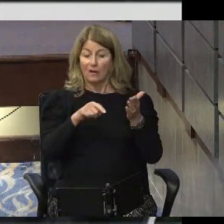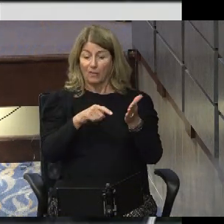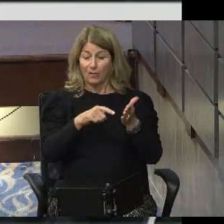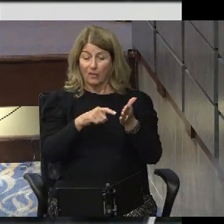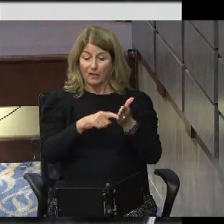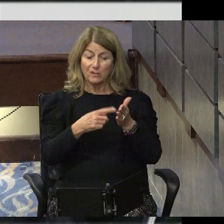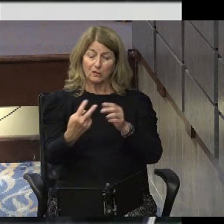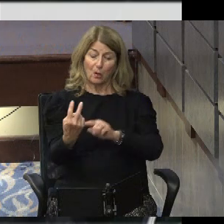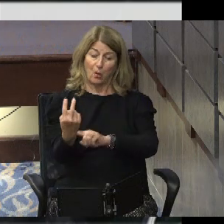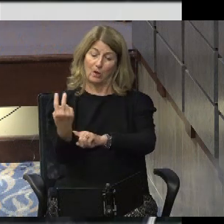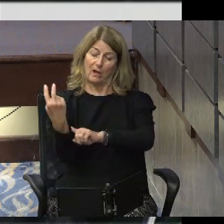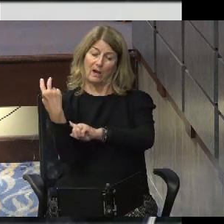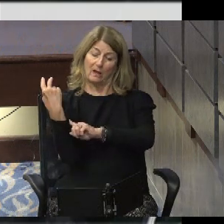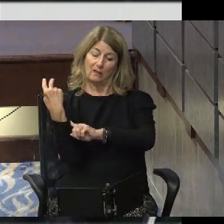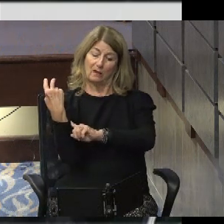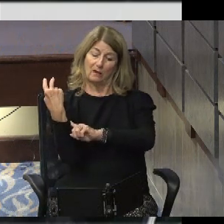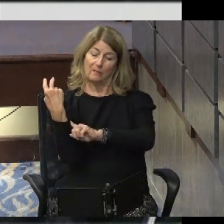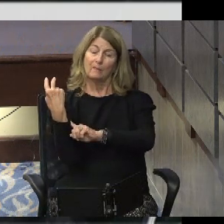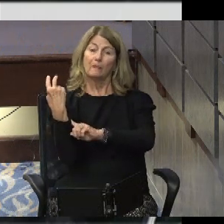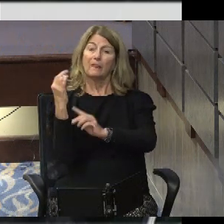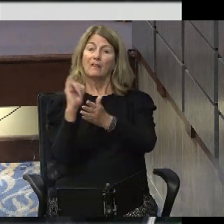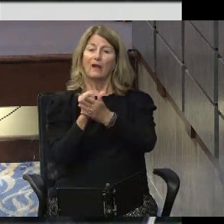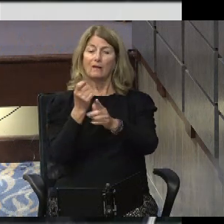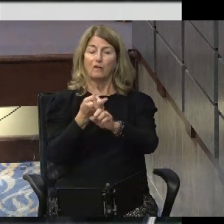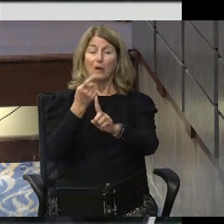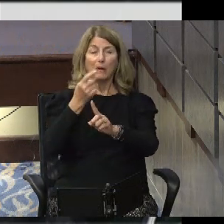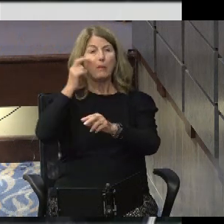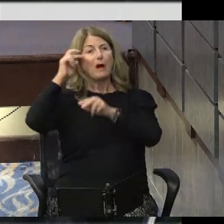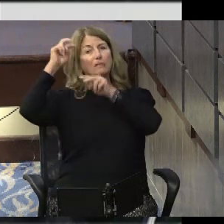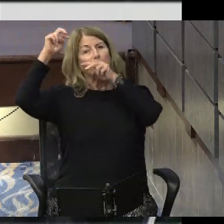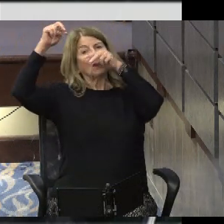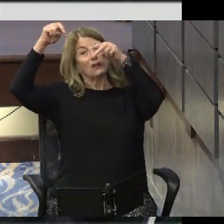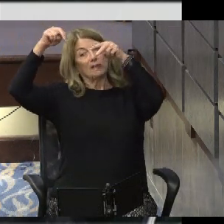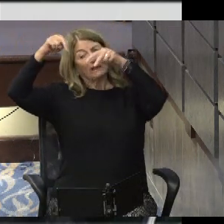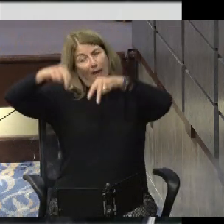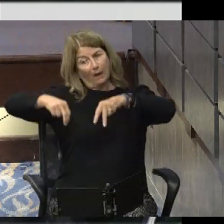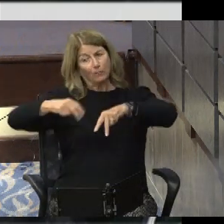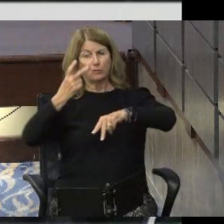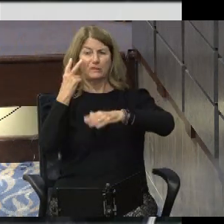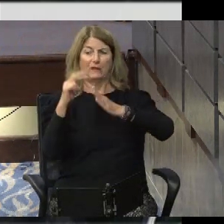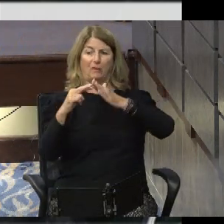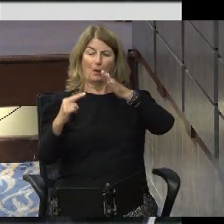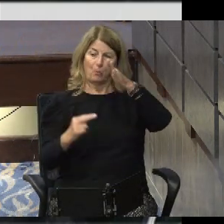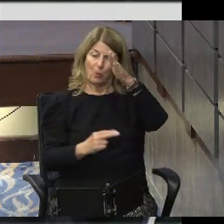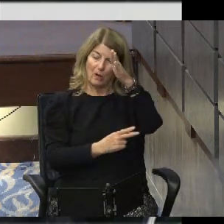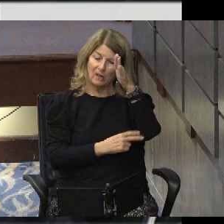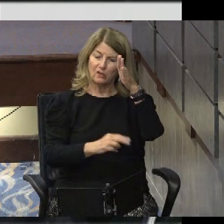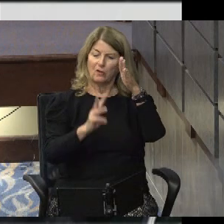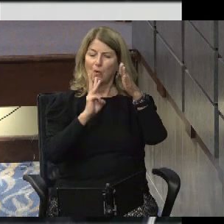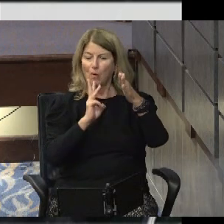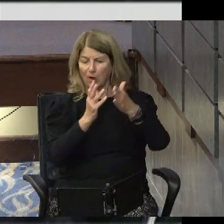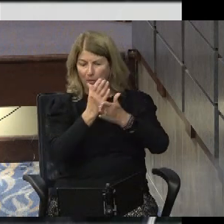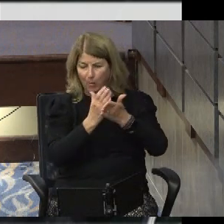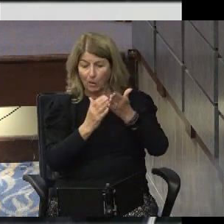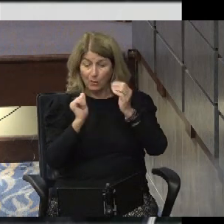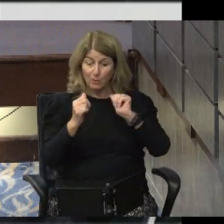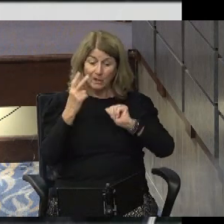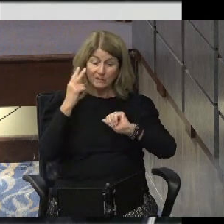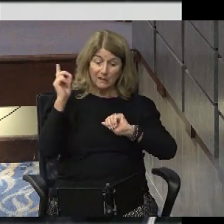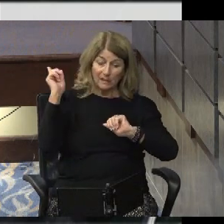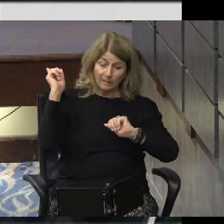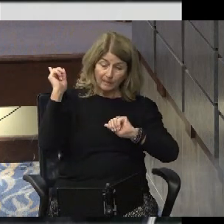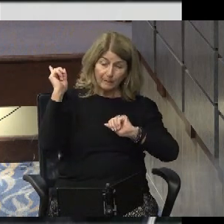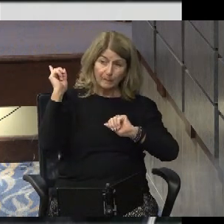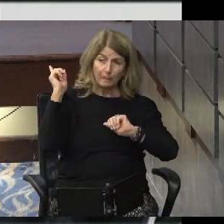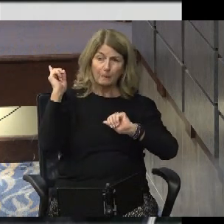and looking at the cove from above. Looking down, you can see the bridge, you can see the water element, and you can see the pathways